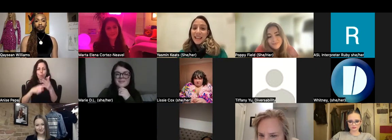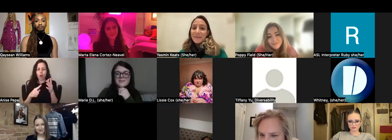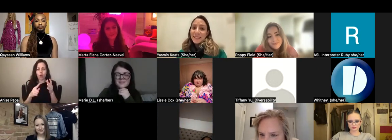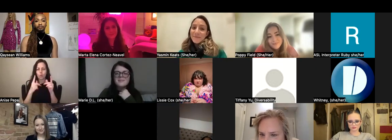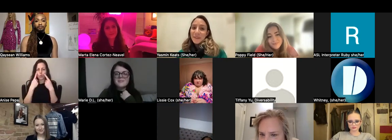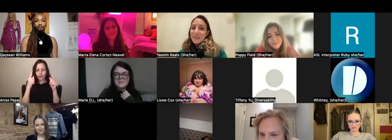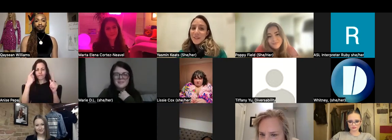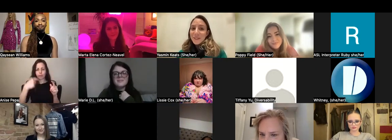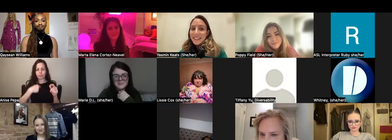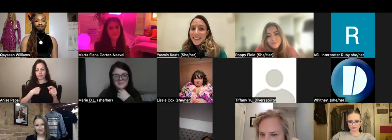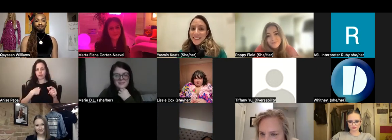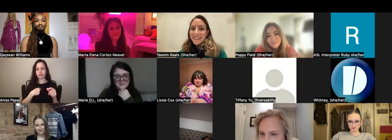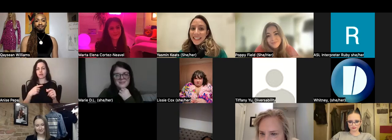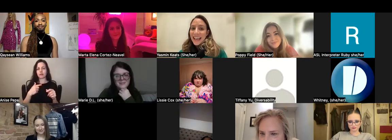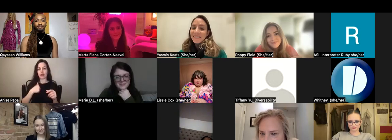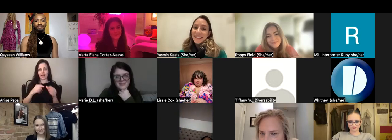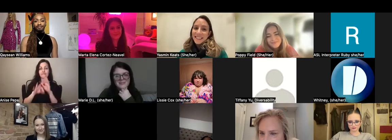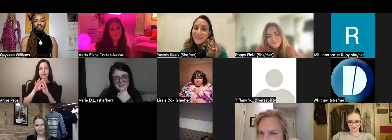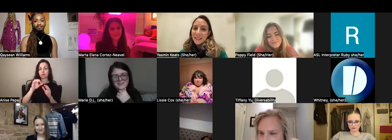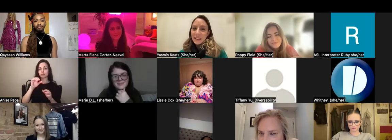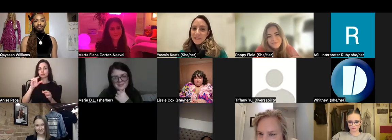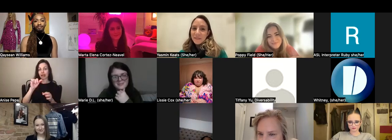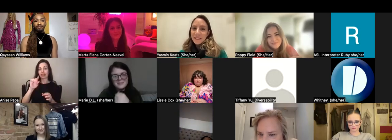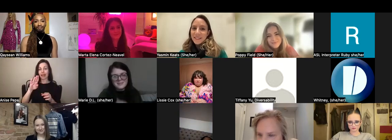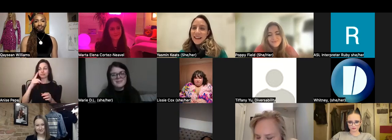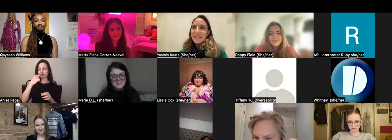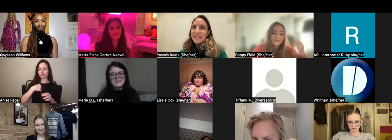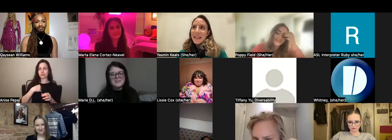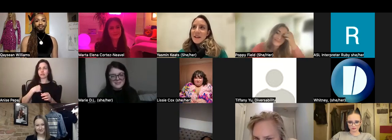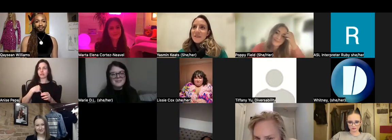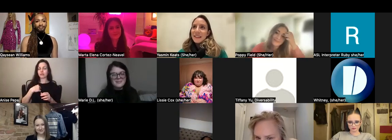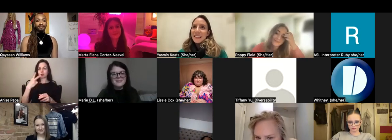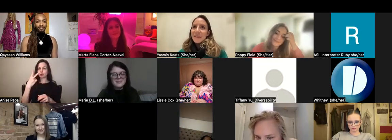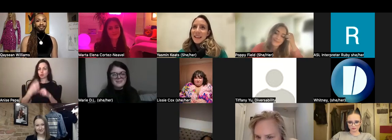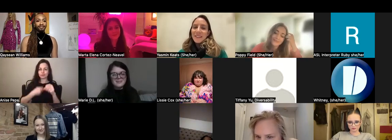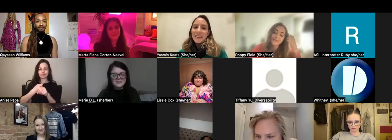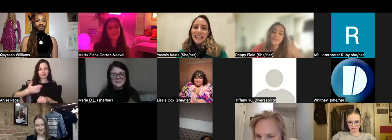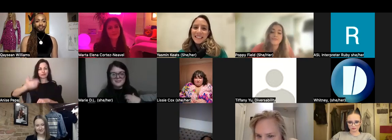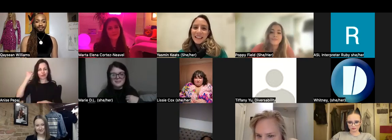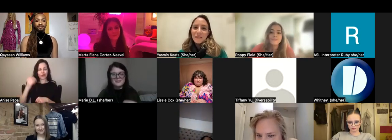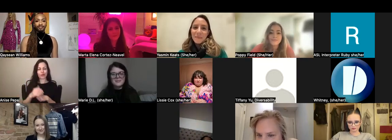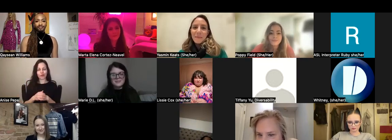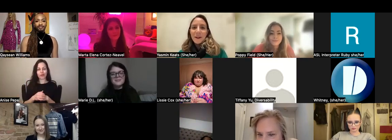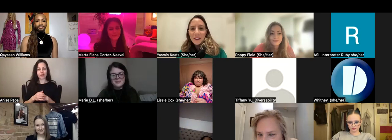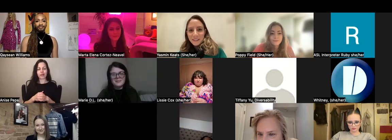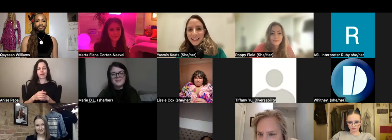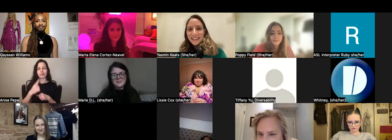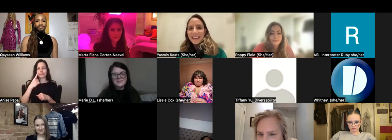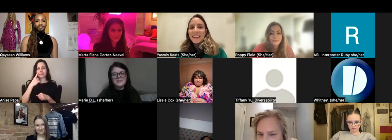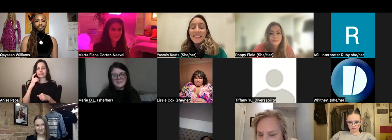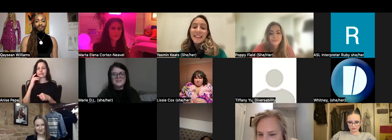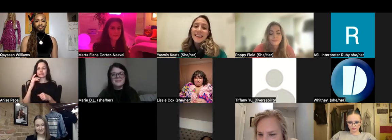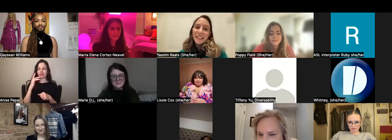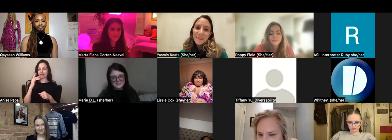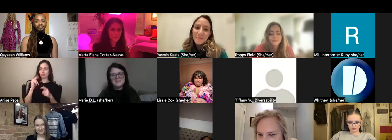Style Labs, I think 2 years ago, and that really changed my life, because that was really being on that side of being part of it